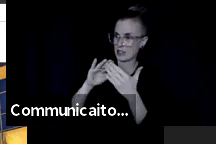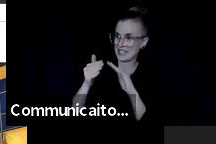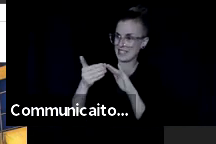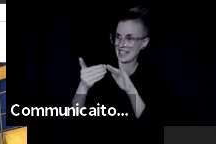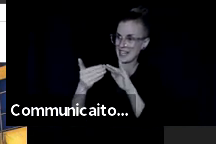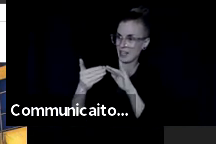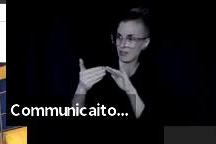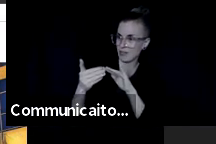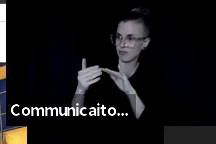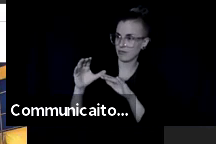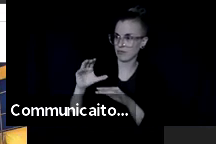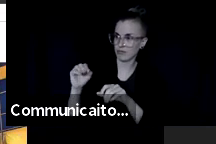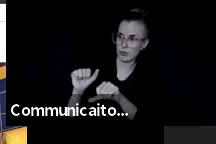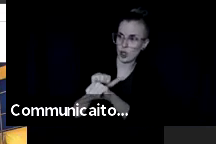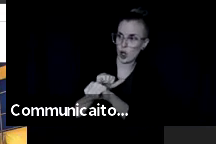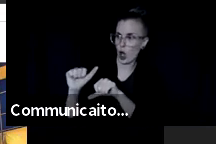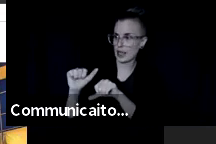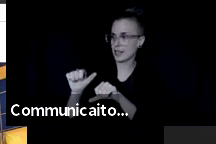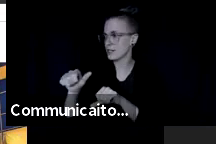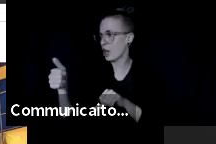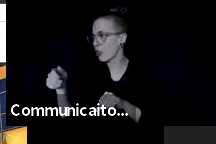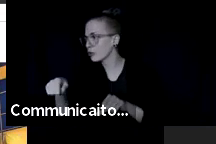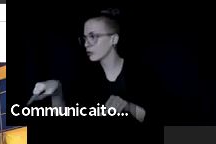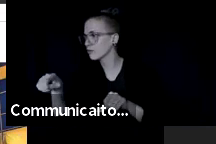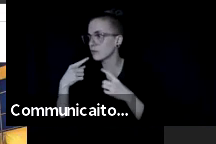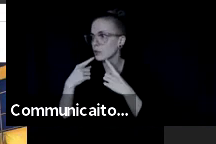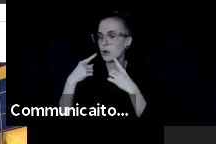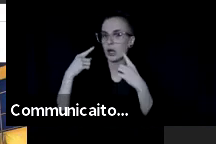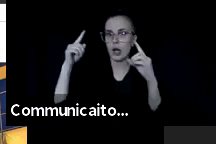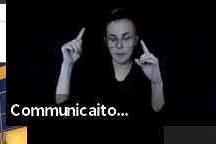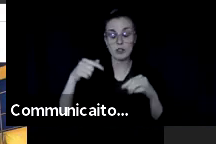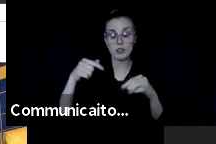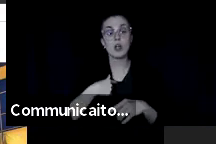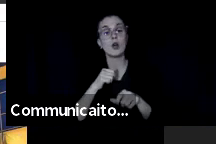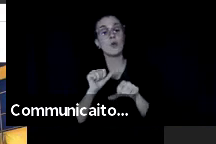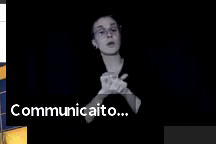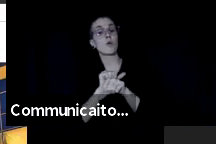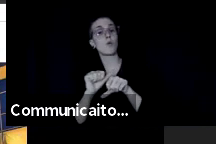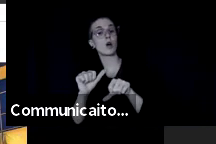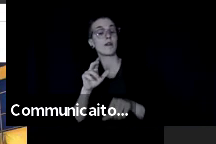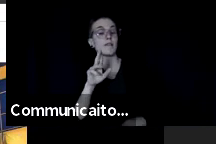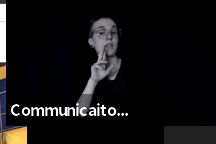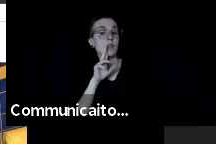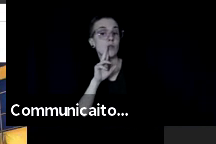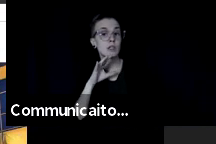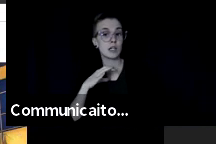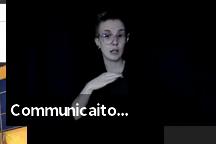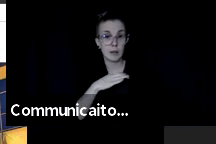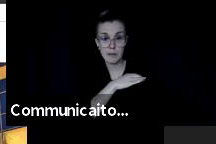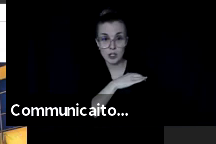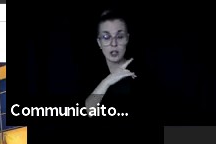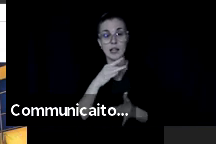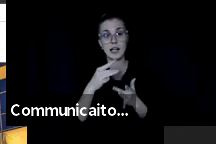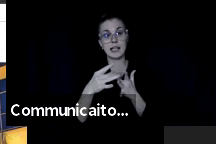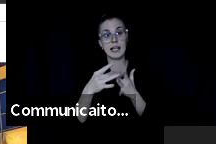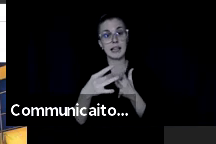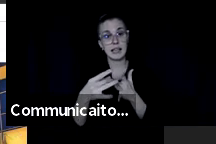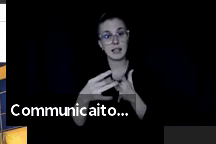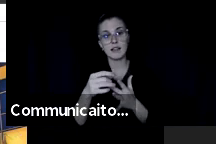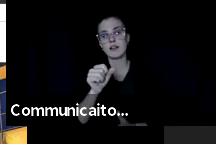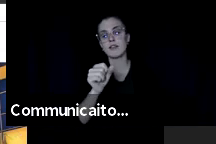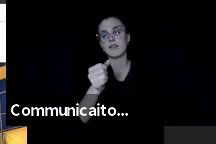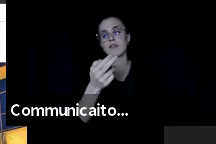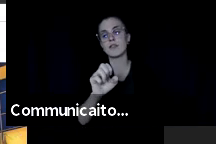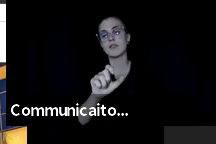accomplish. With the work of the Houston Commission and the leadership of Commissioner Shelley